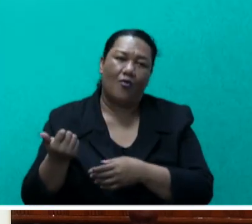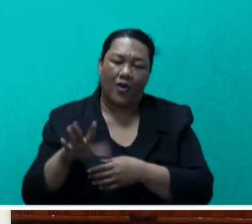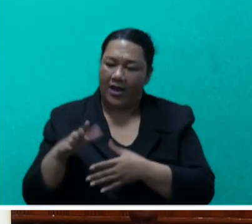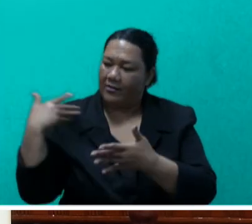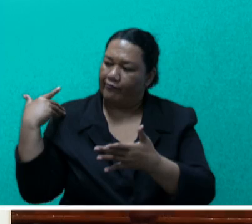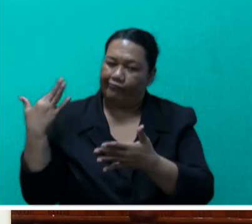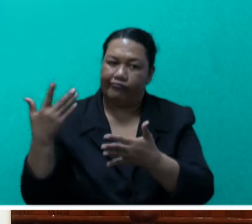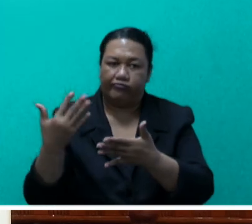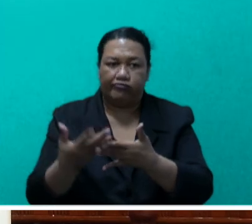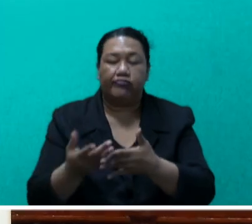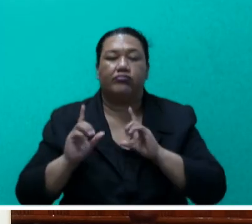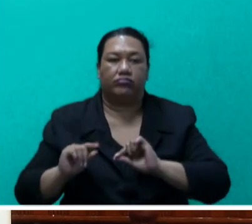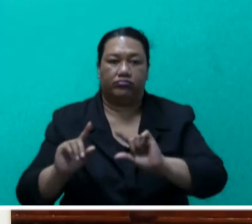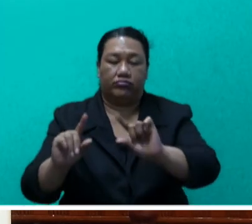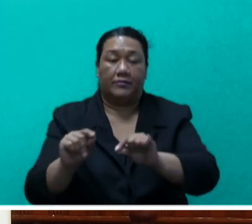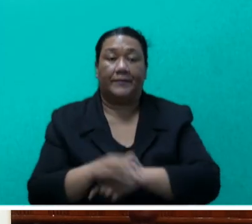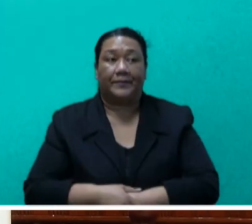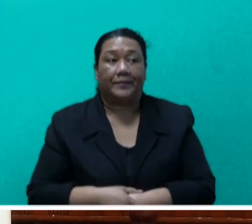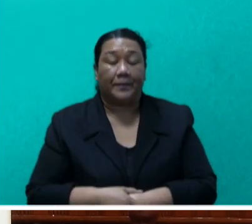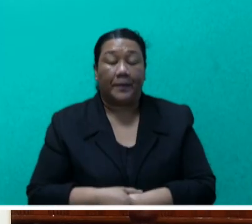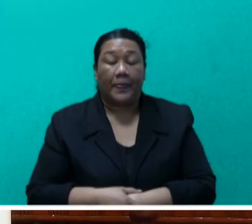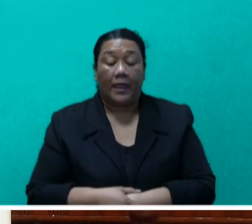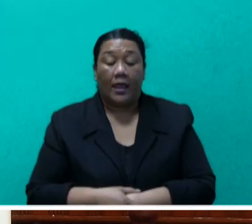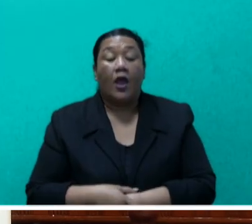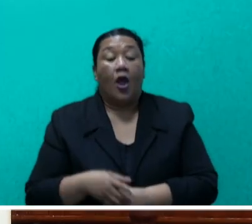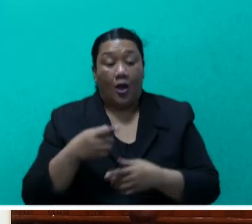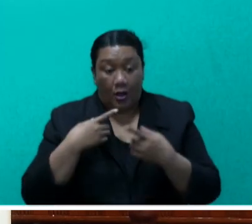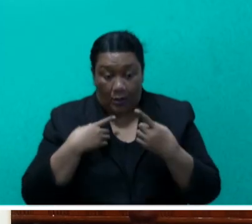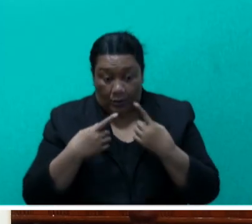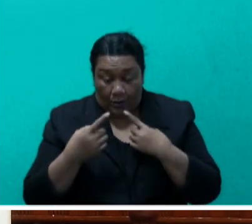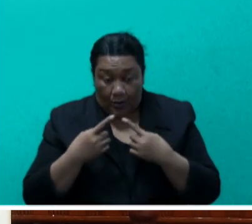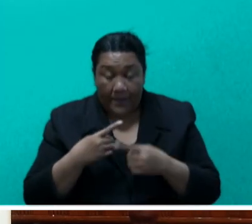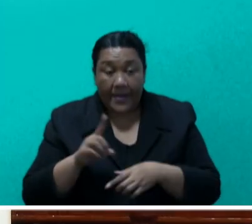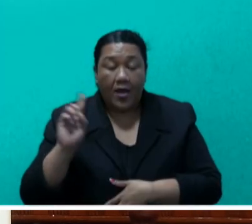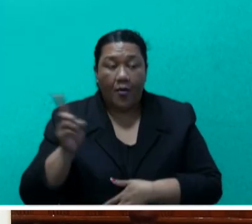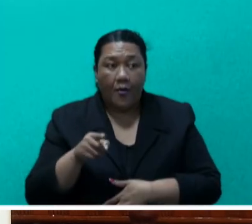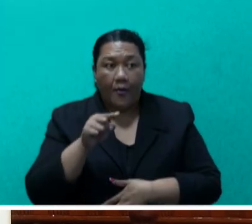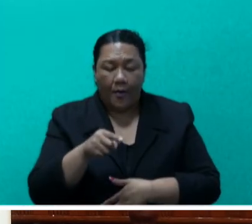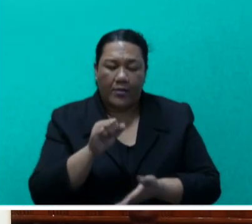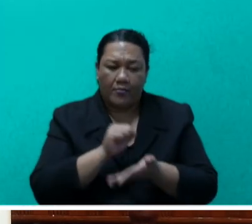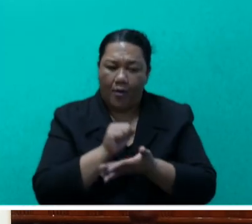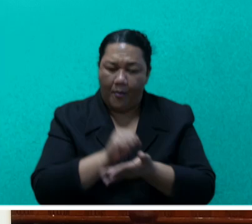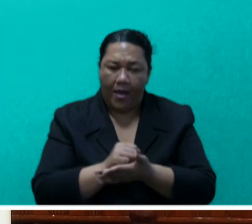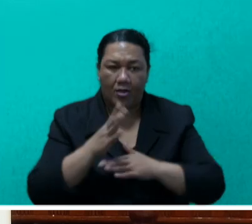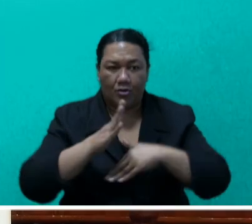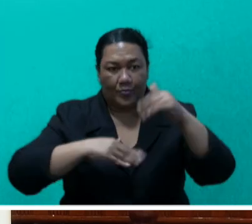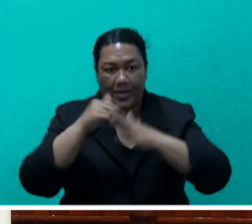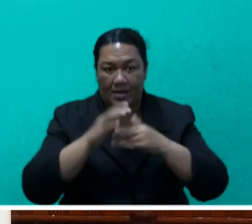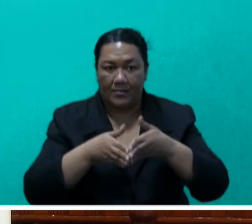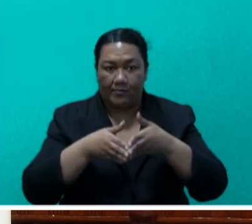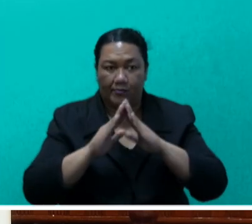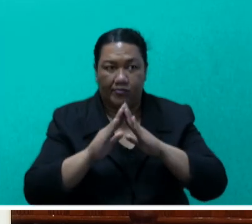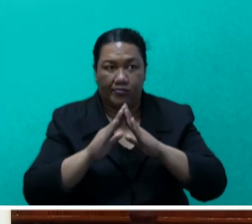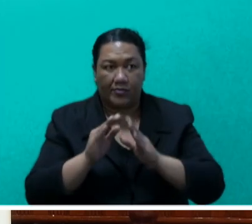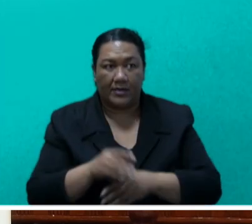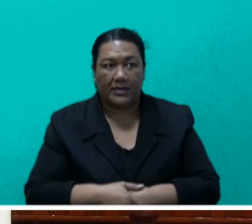museum will also commence with groundwork necessary to build its new